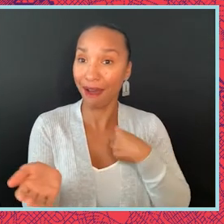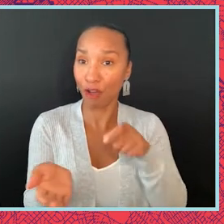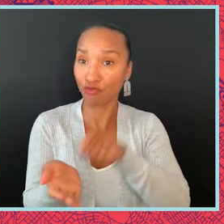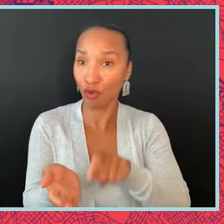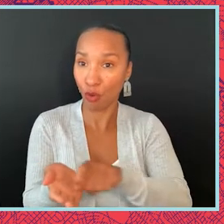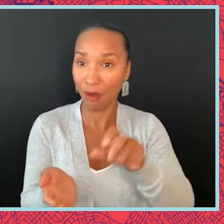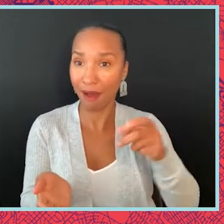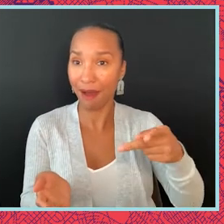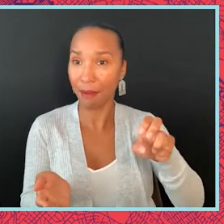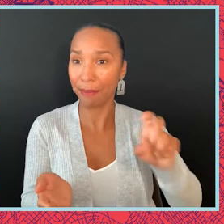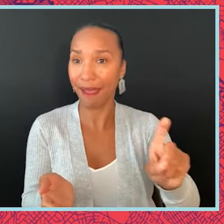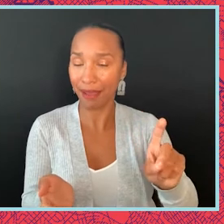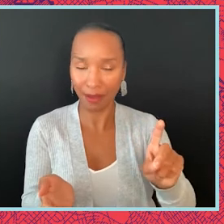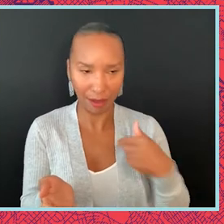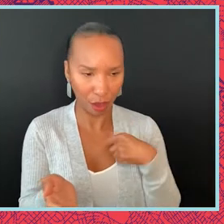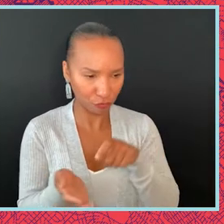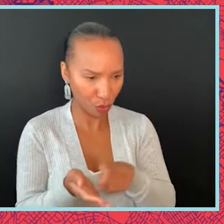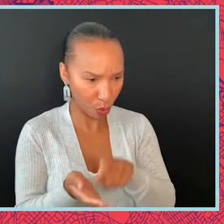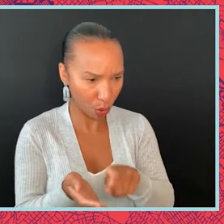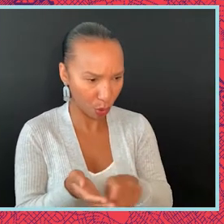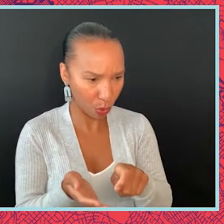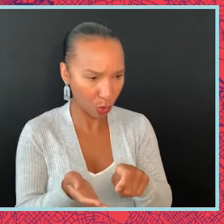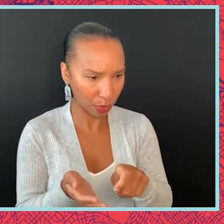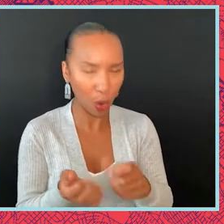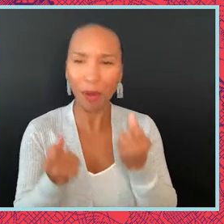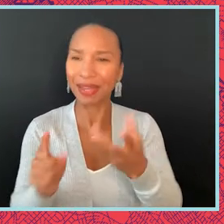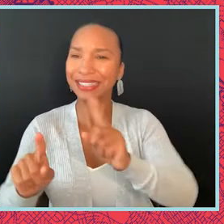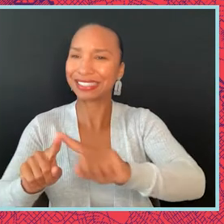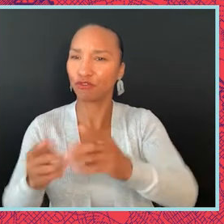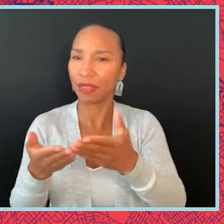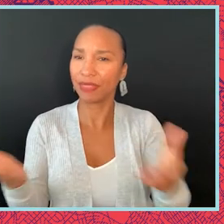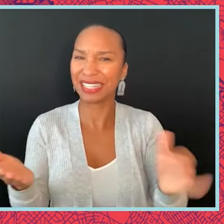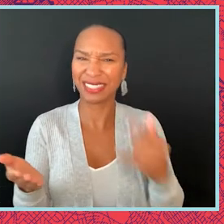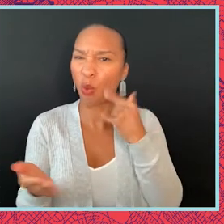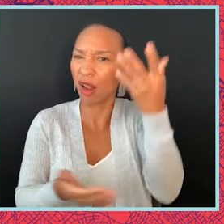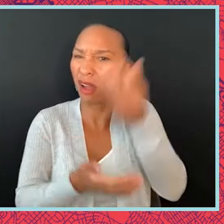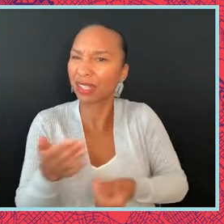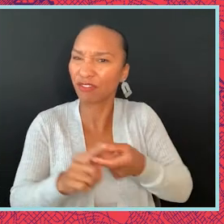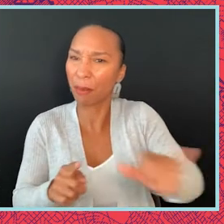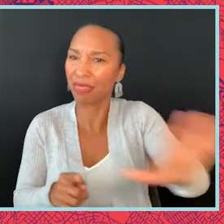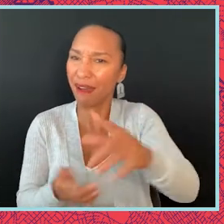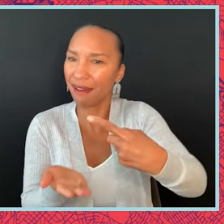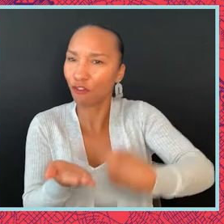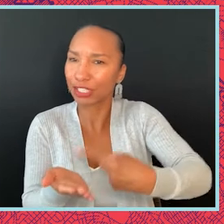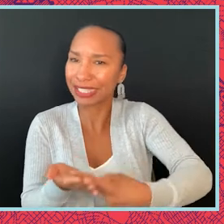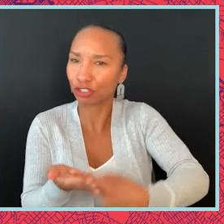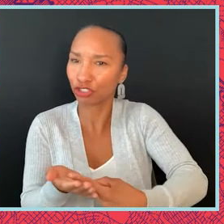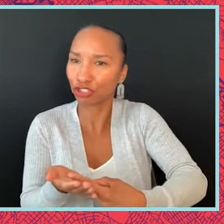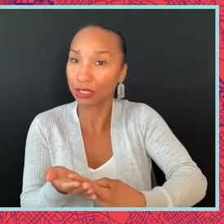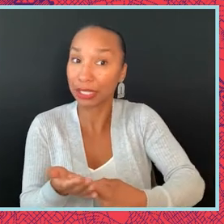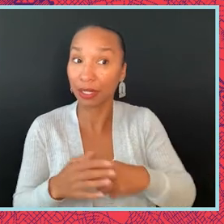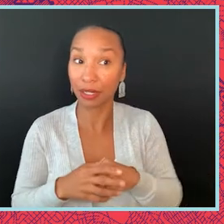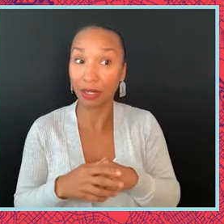that I wrote, op-ed that I wrote, it was many things that were being missed out of the dialogue and